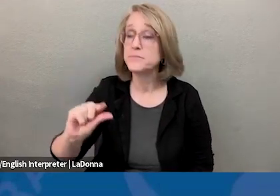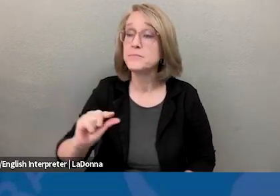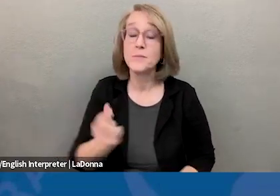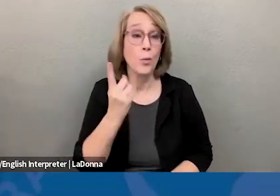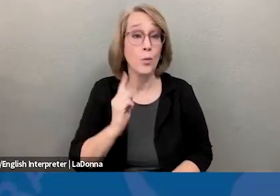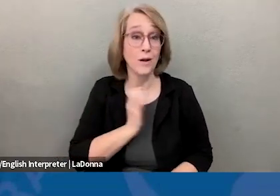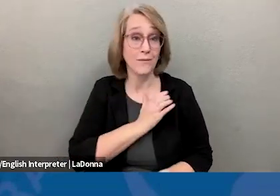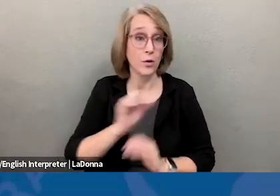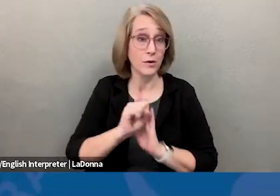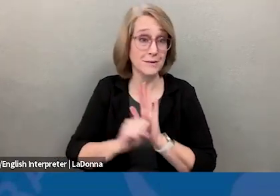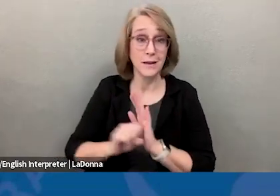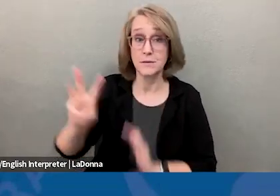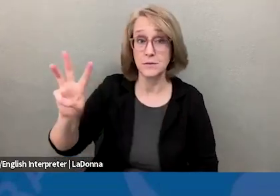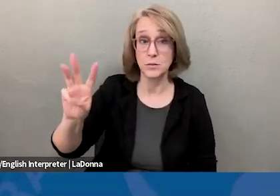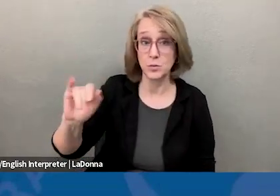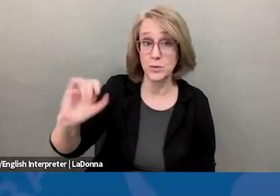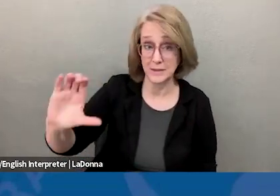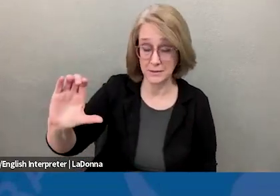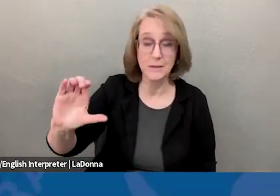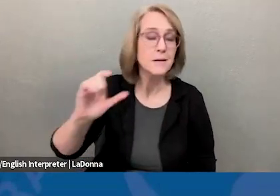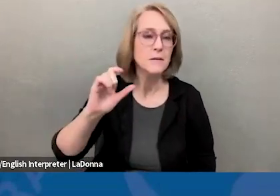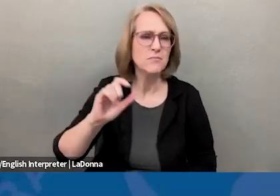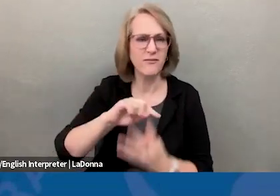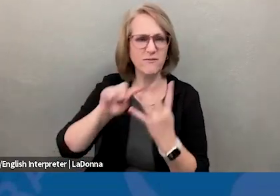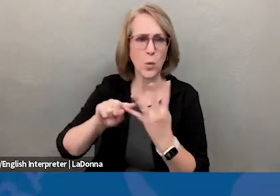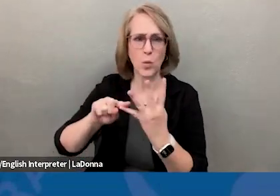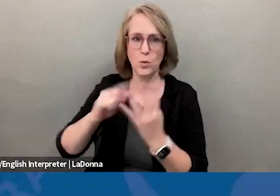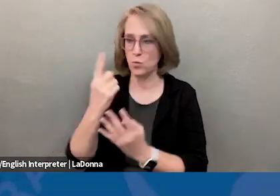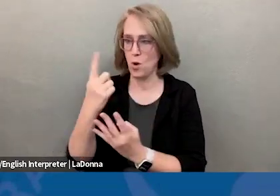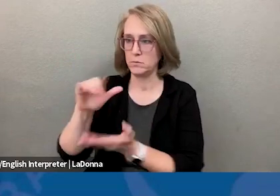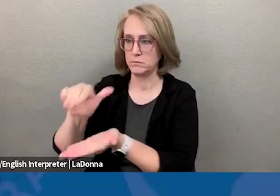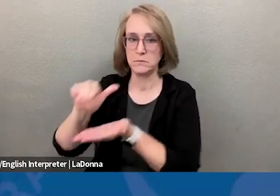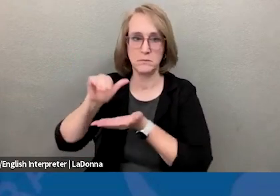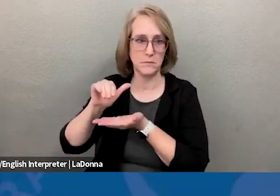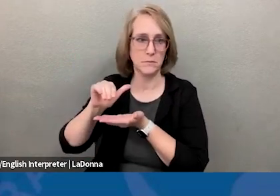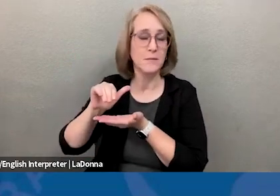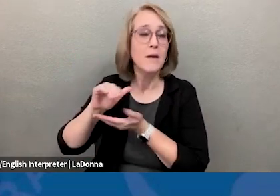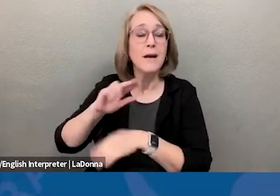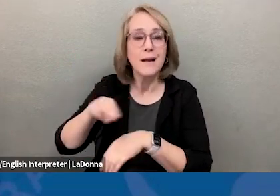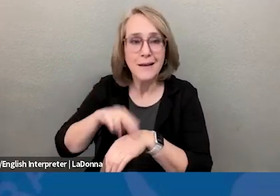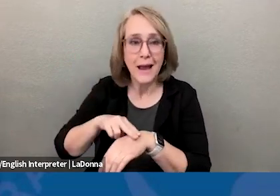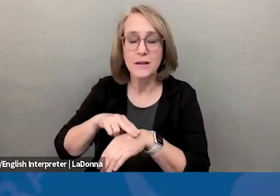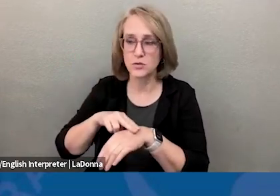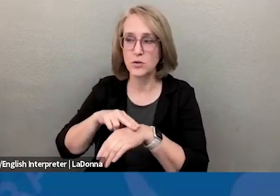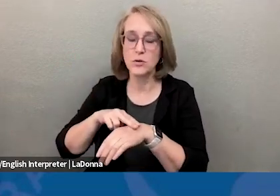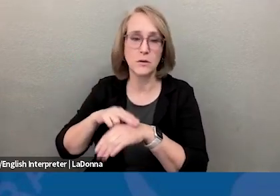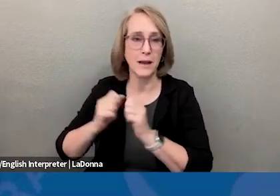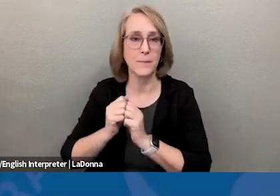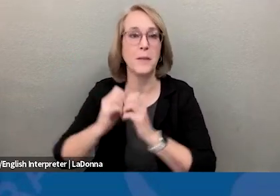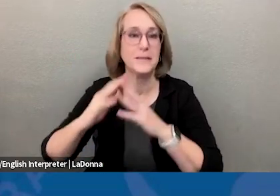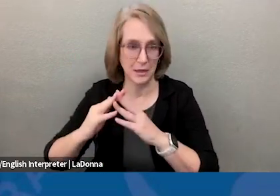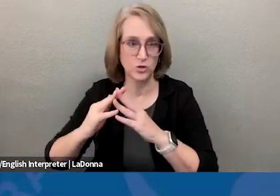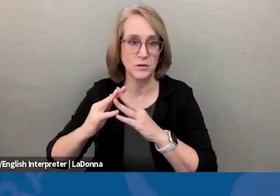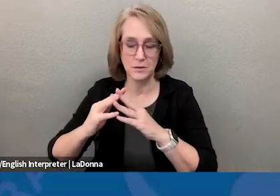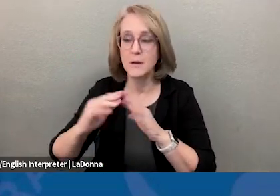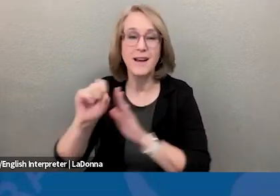of the 4 states that got the newest implementing the national strategy at the state level grants. And